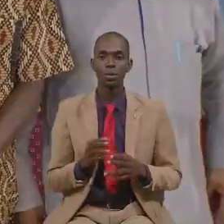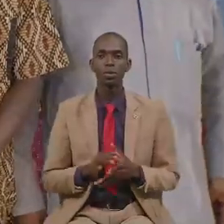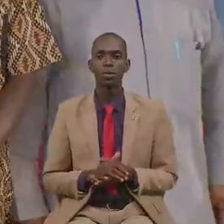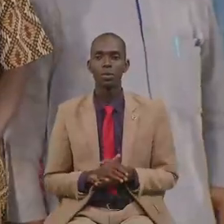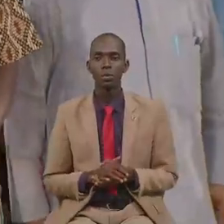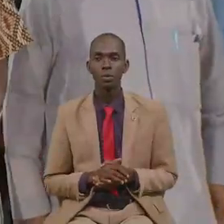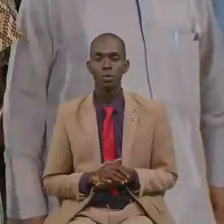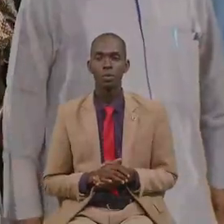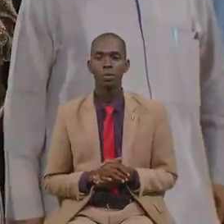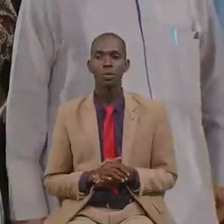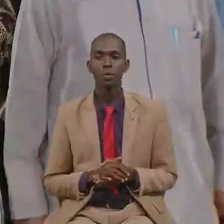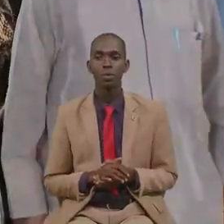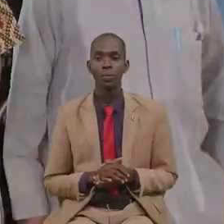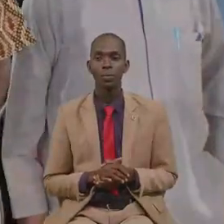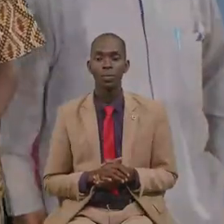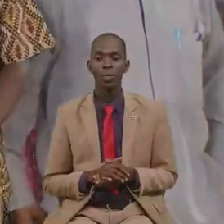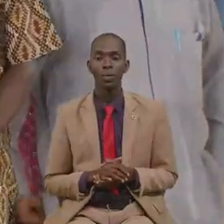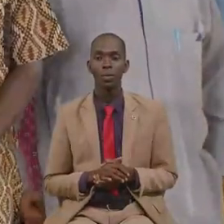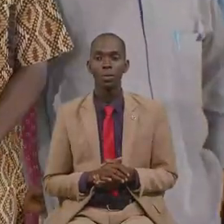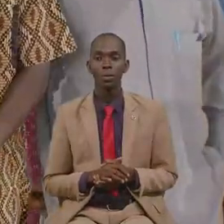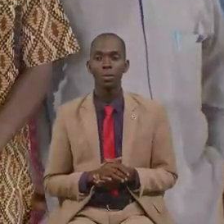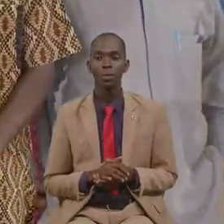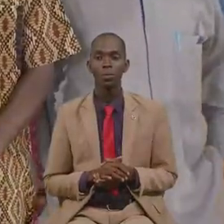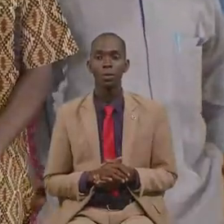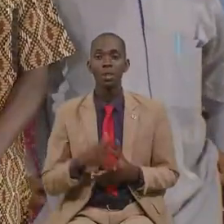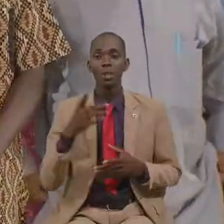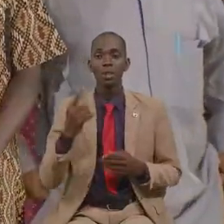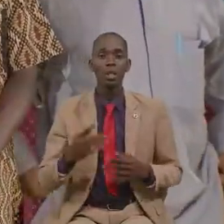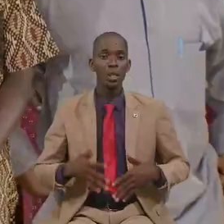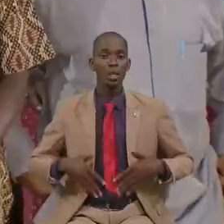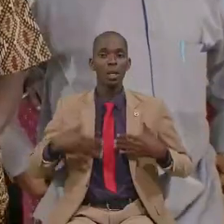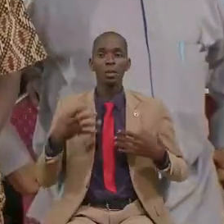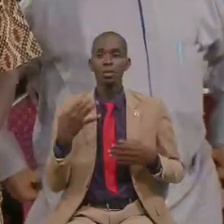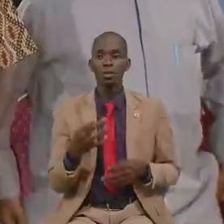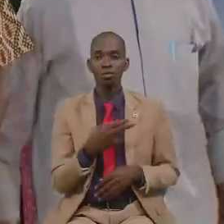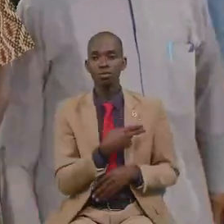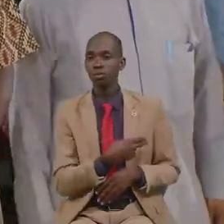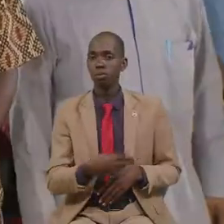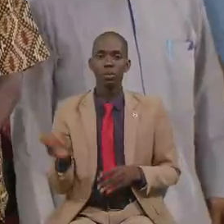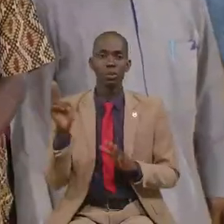The life of uselessness.